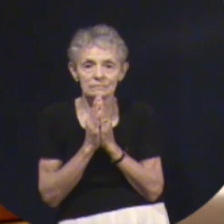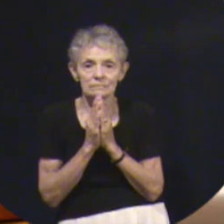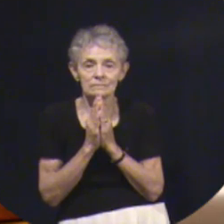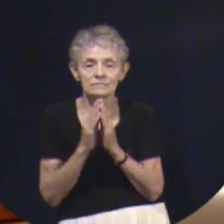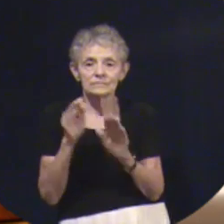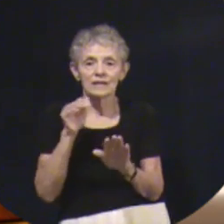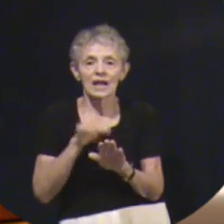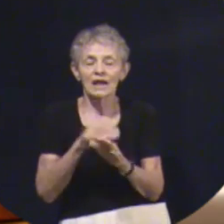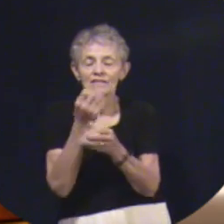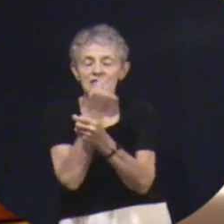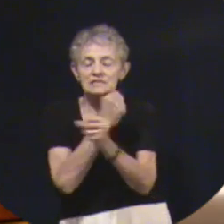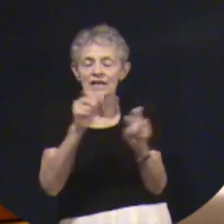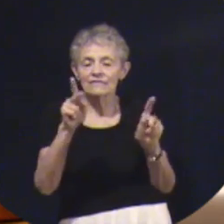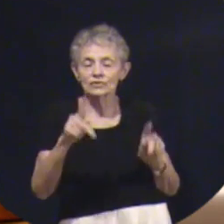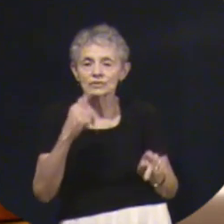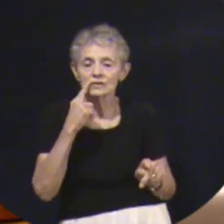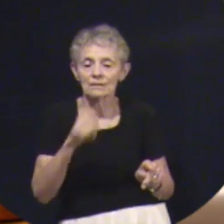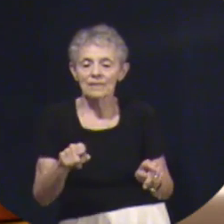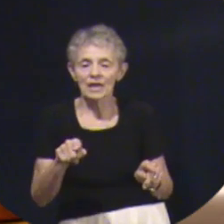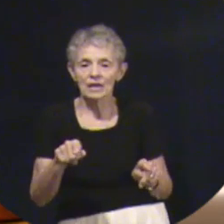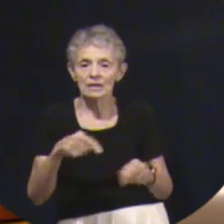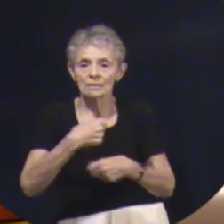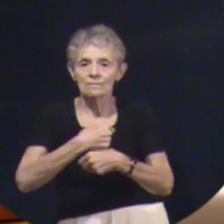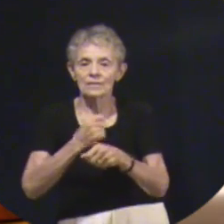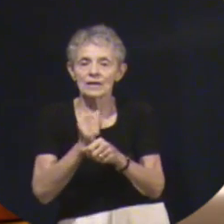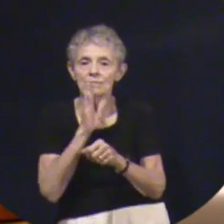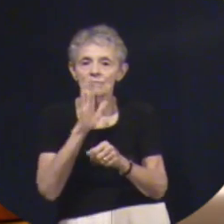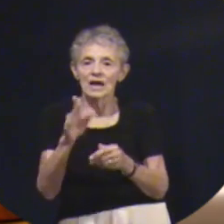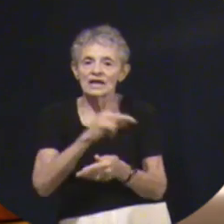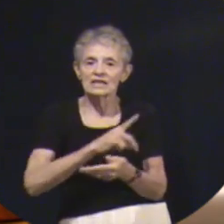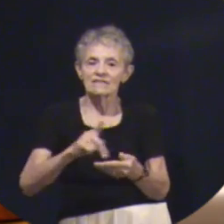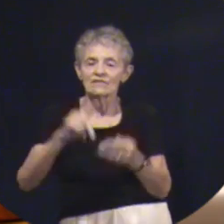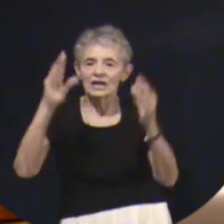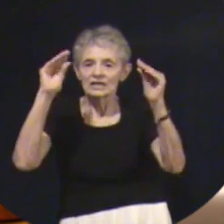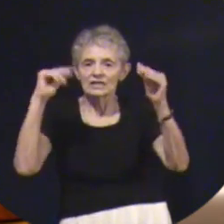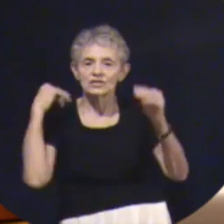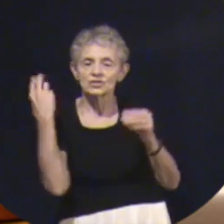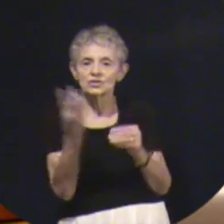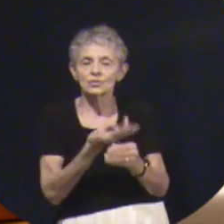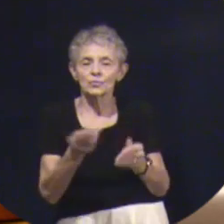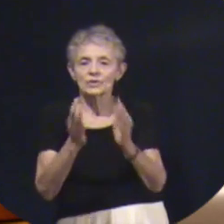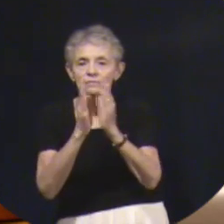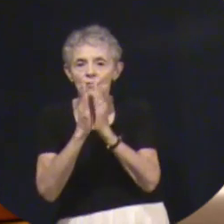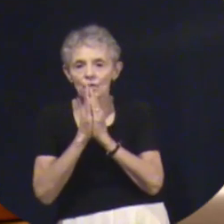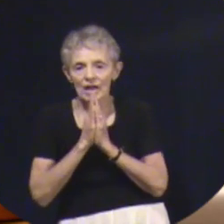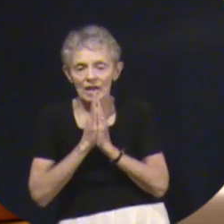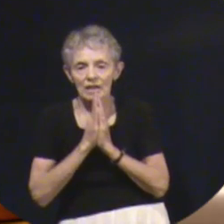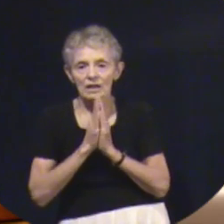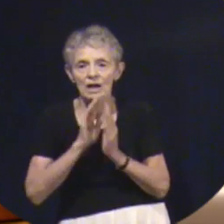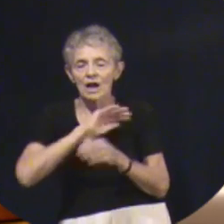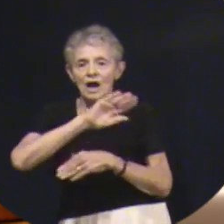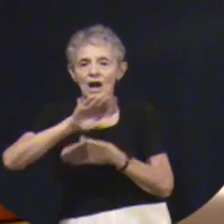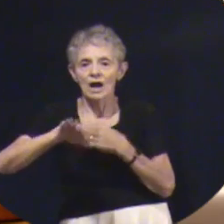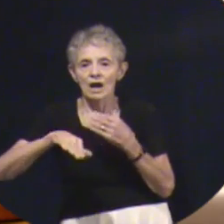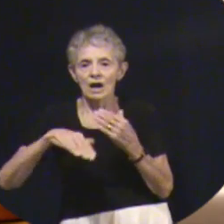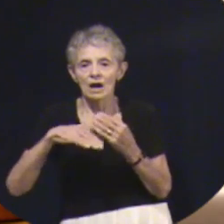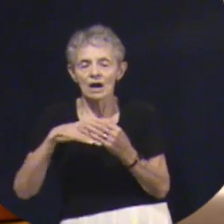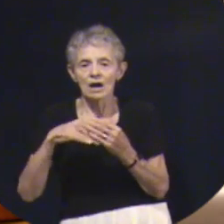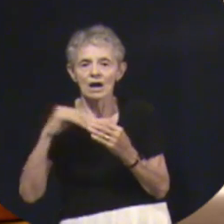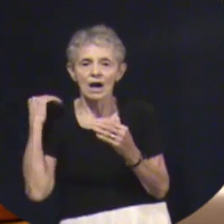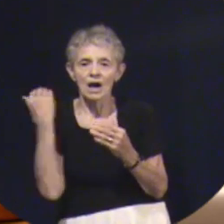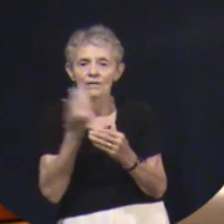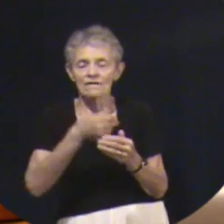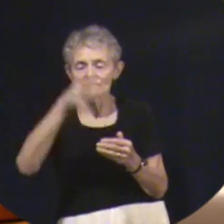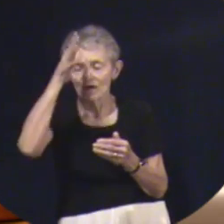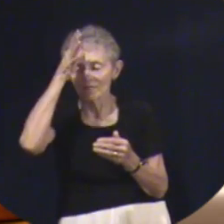Amen. At the Savior's command, informed by divine teaching, we dare to pray. Our Father, who